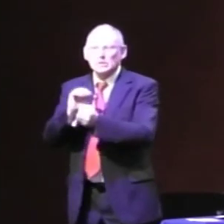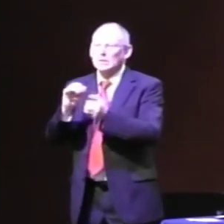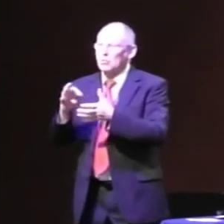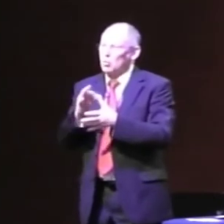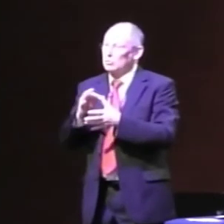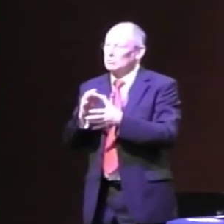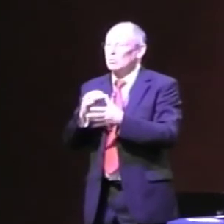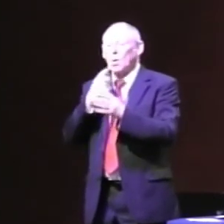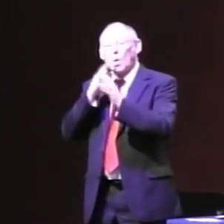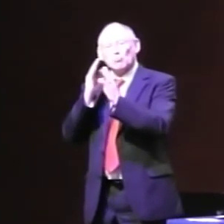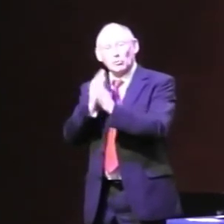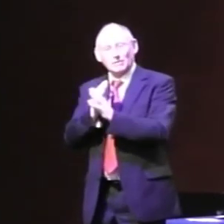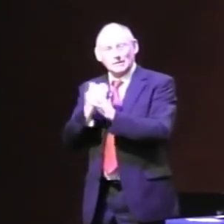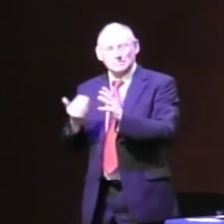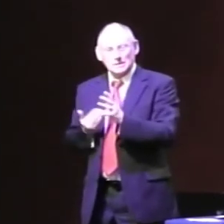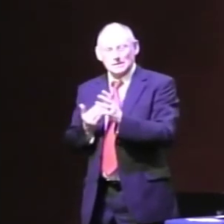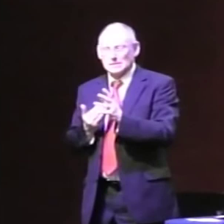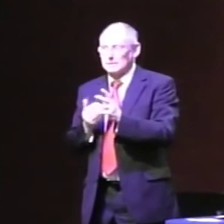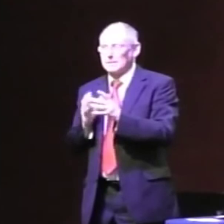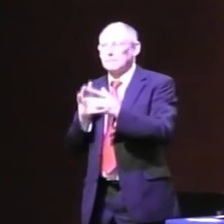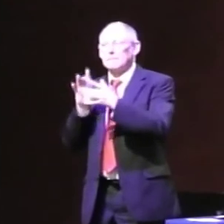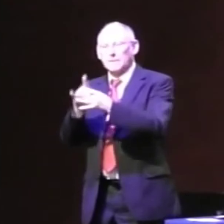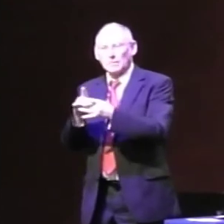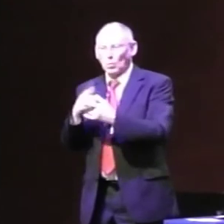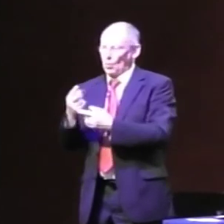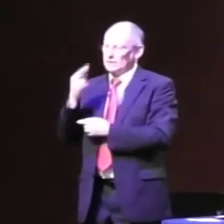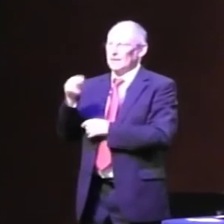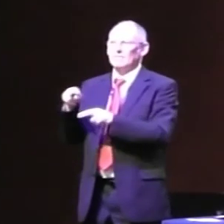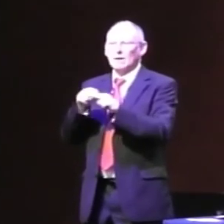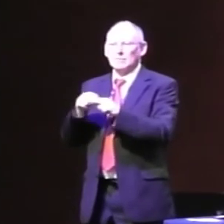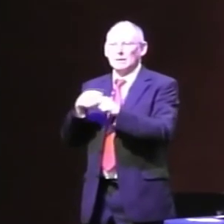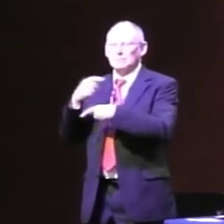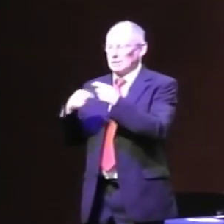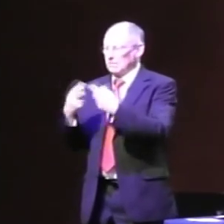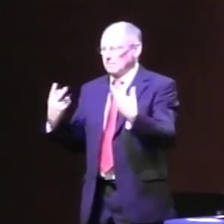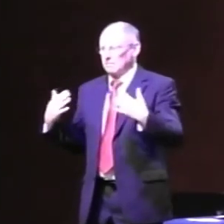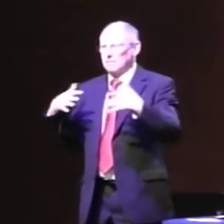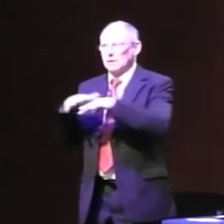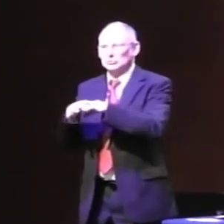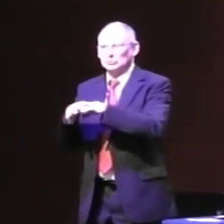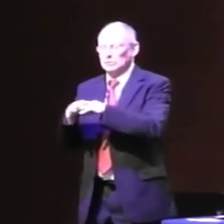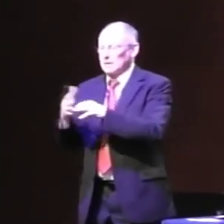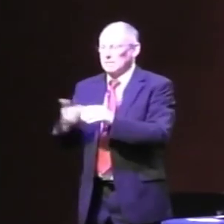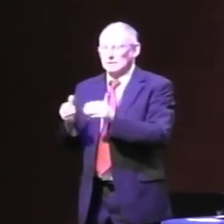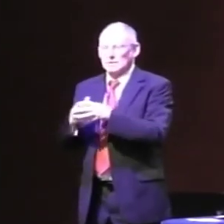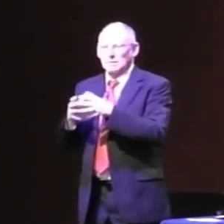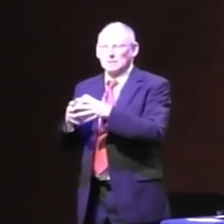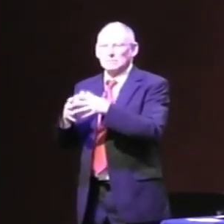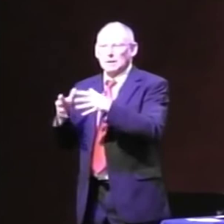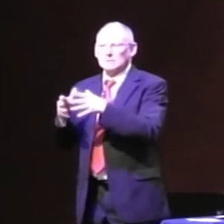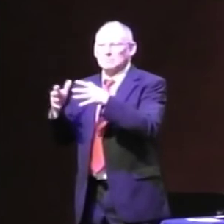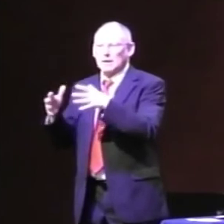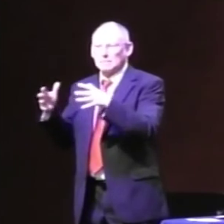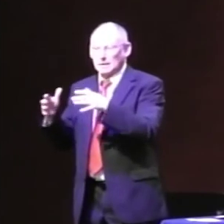The privatisation business model clicks in, one named family becomes merged with another, business expands and further mergers